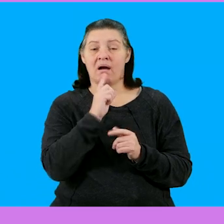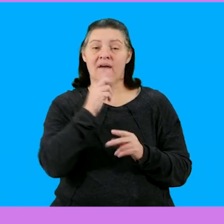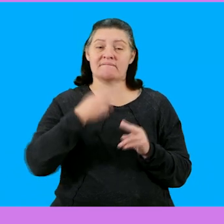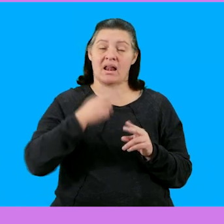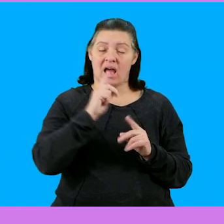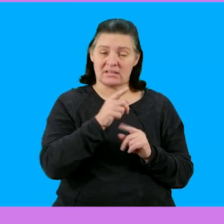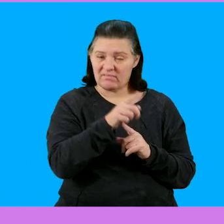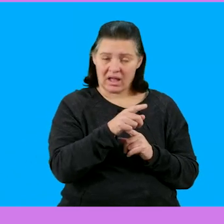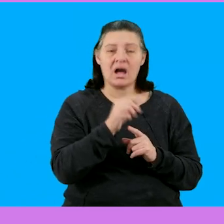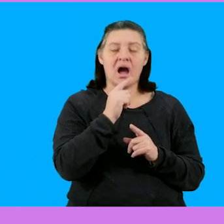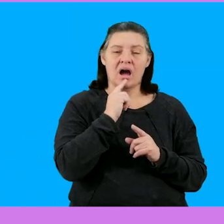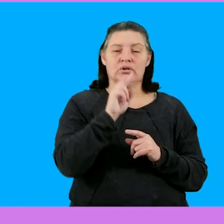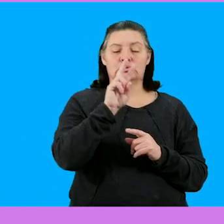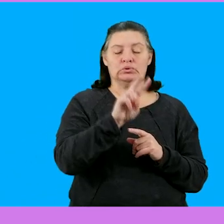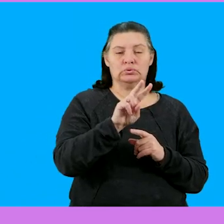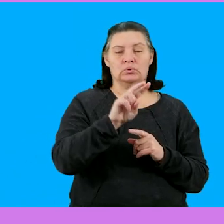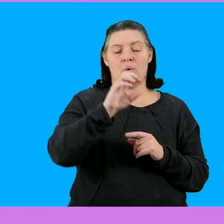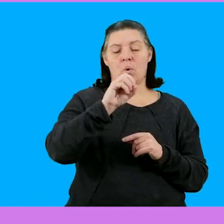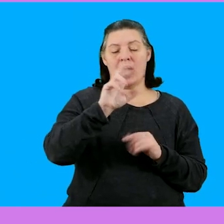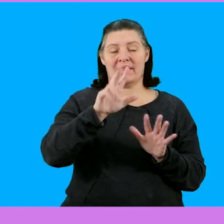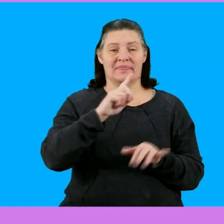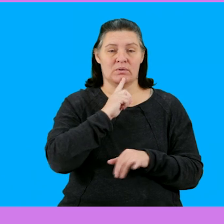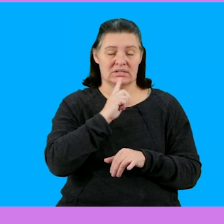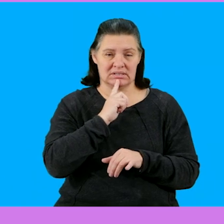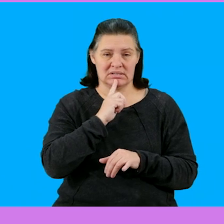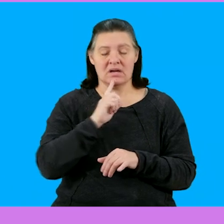That will give us an amount of